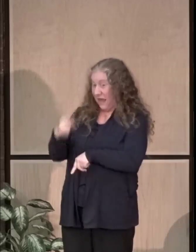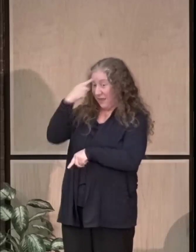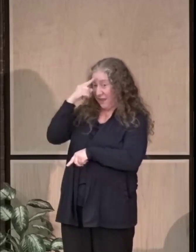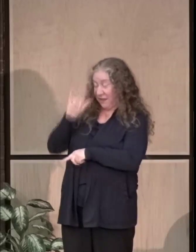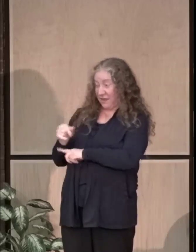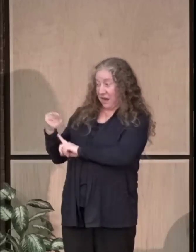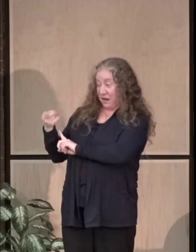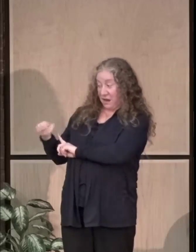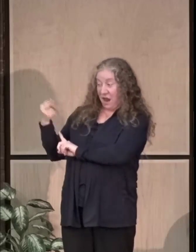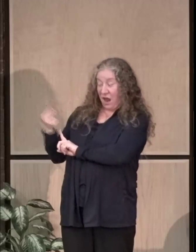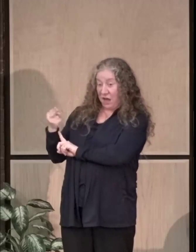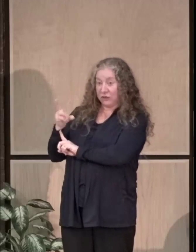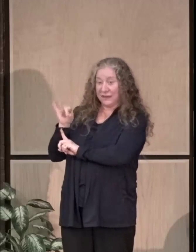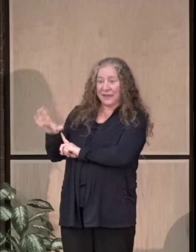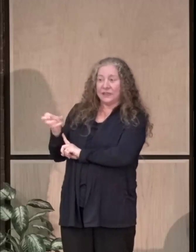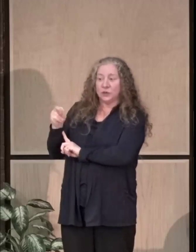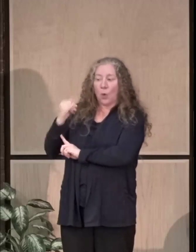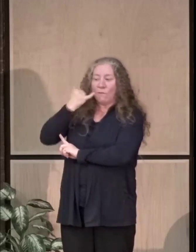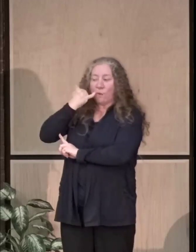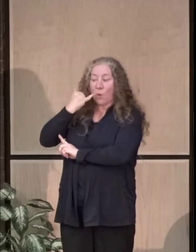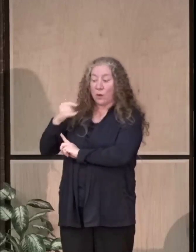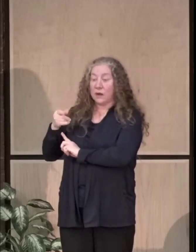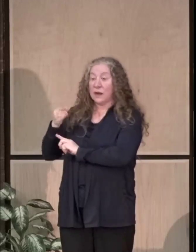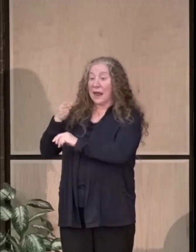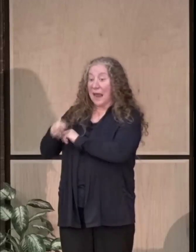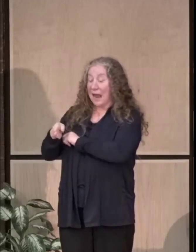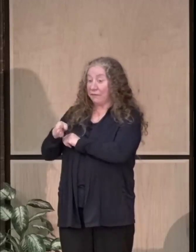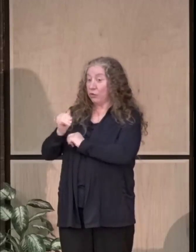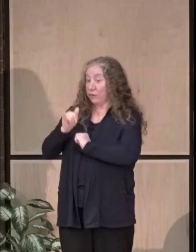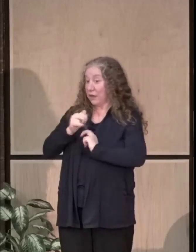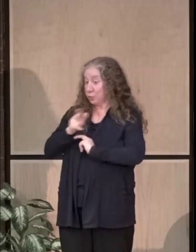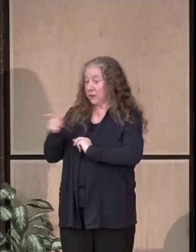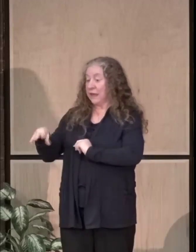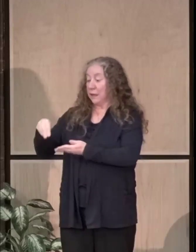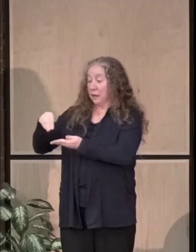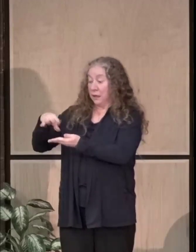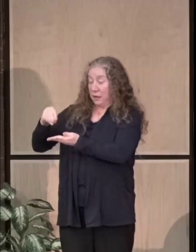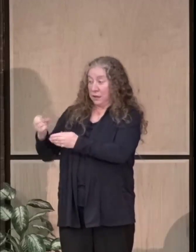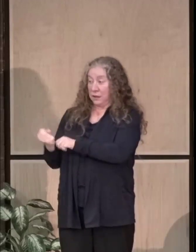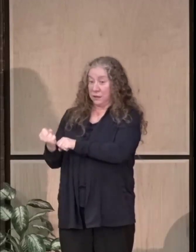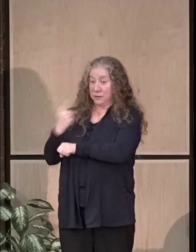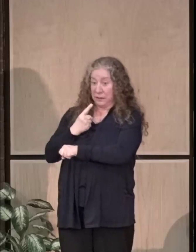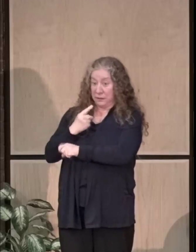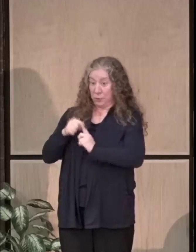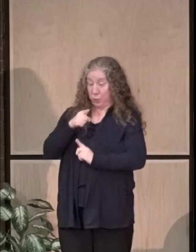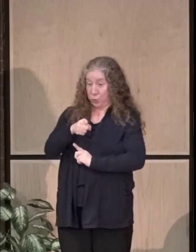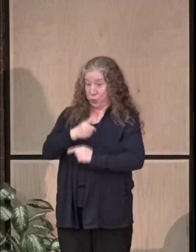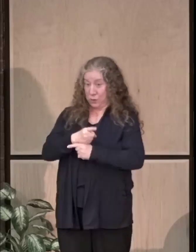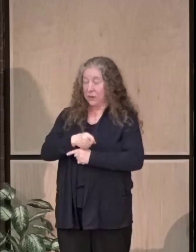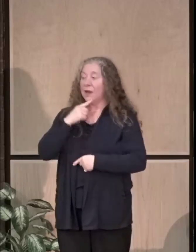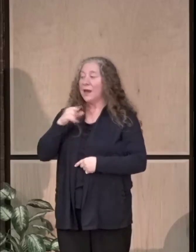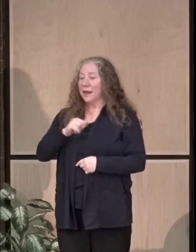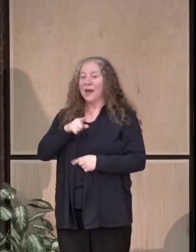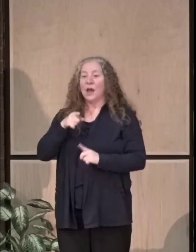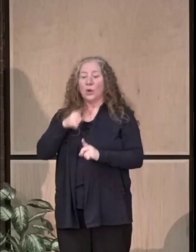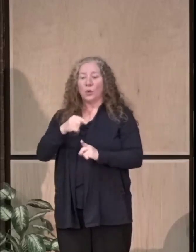Hodgson took of his own phone and sent to you after the shooting? Yes, sir. And it says, you have permission to pick up your son's